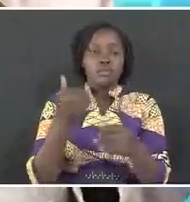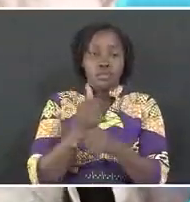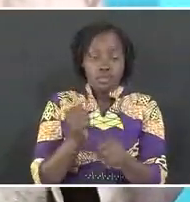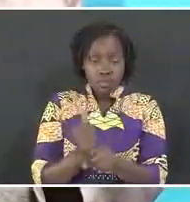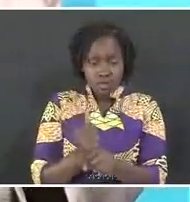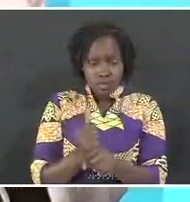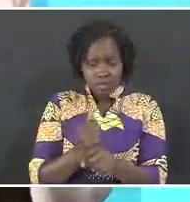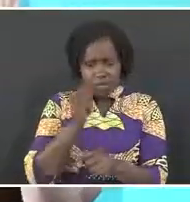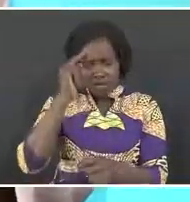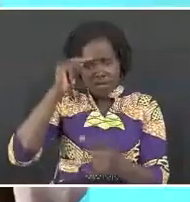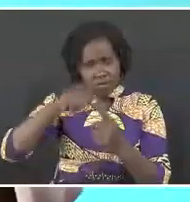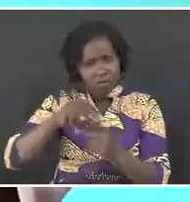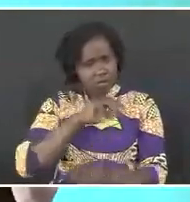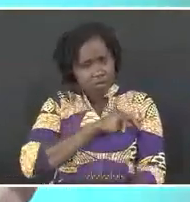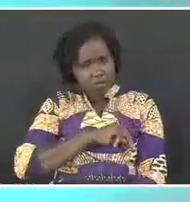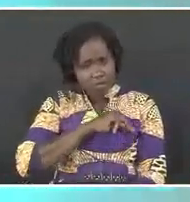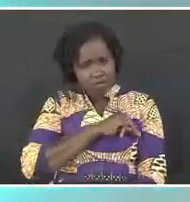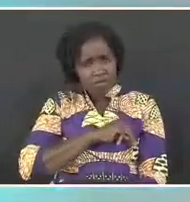mission?